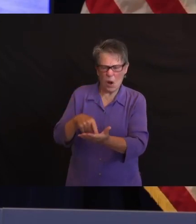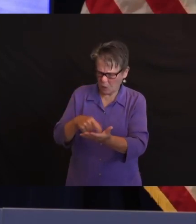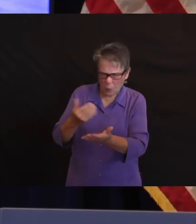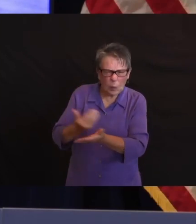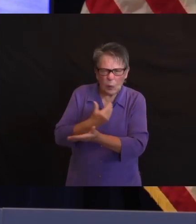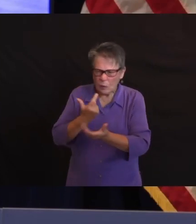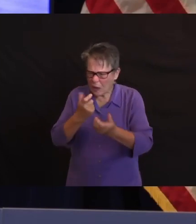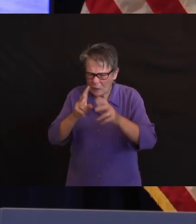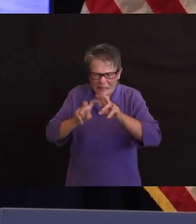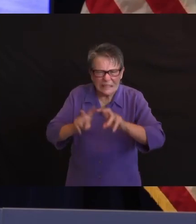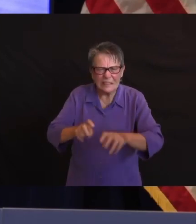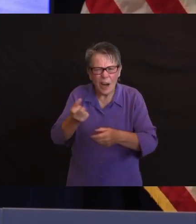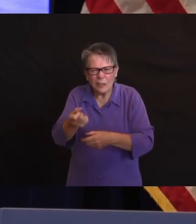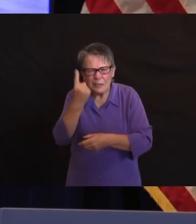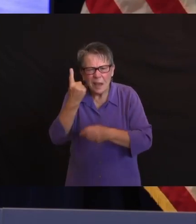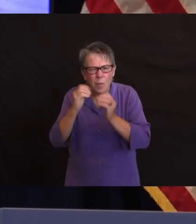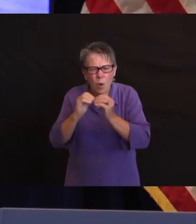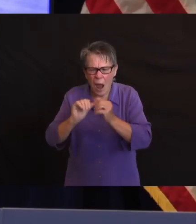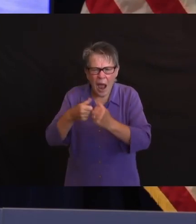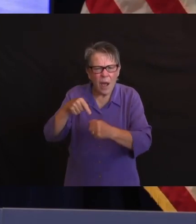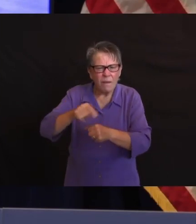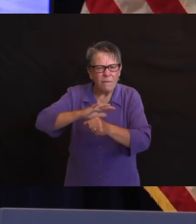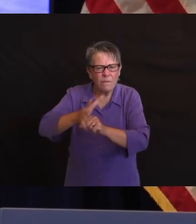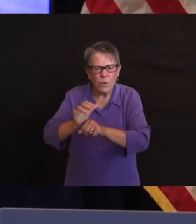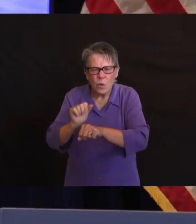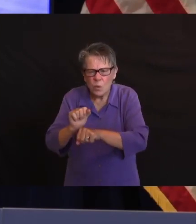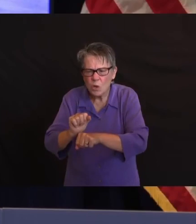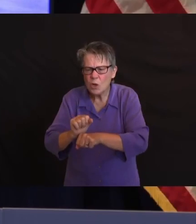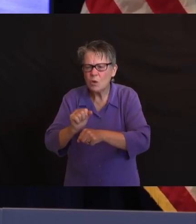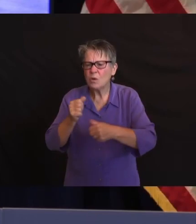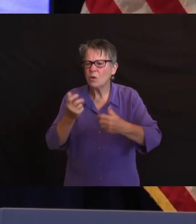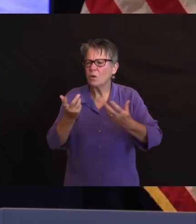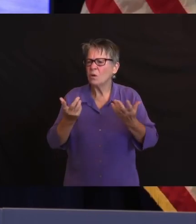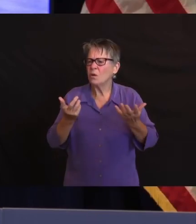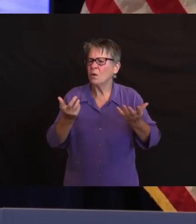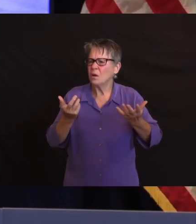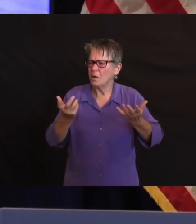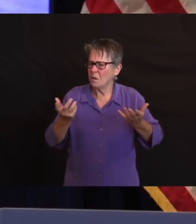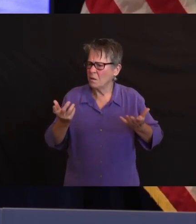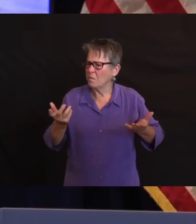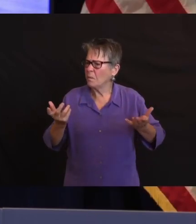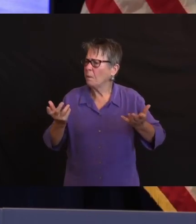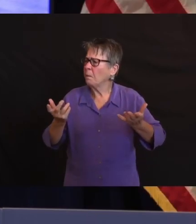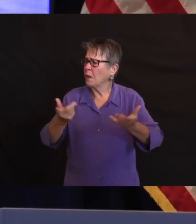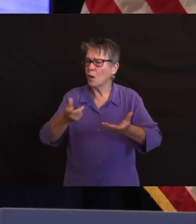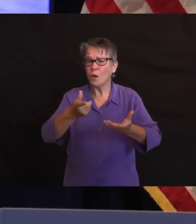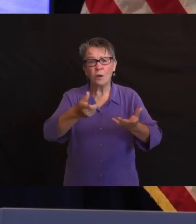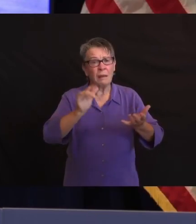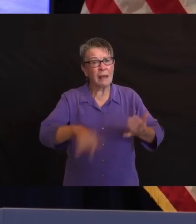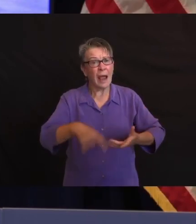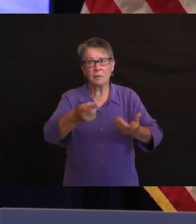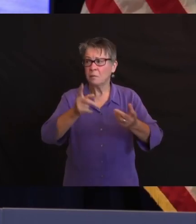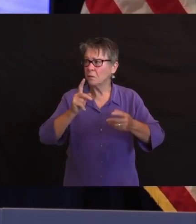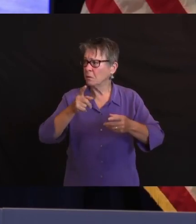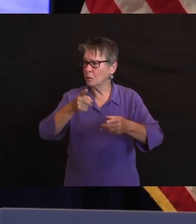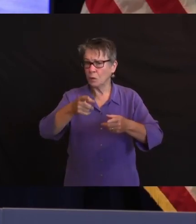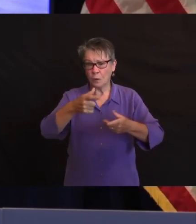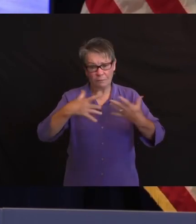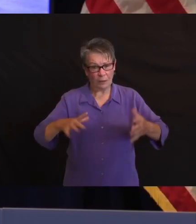these tests are valuable for epidemiology and research studies. What we also do not know specifically is